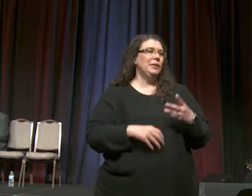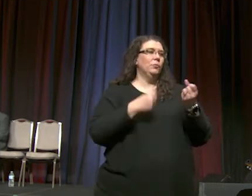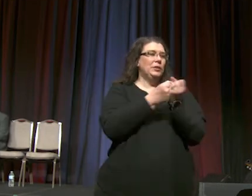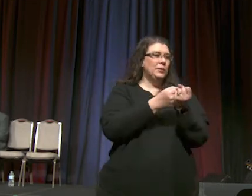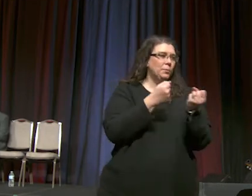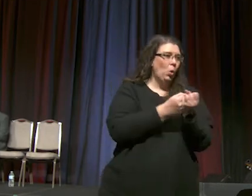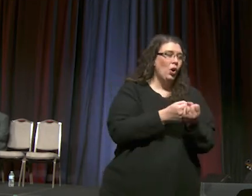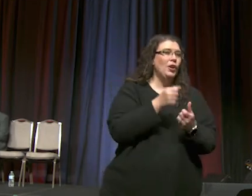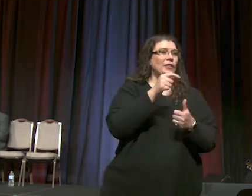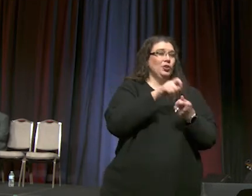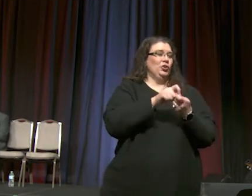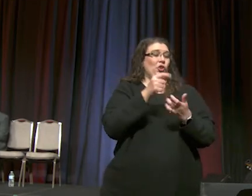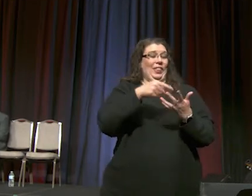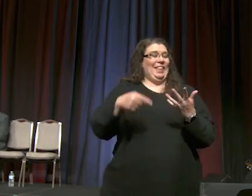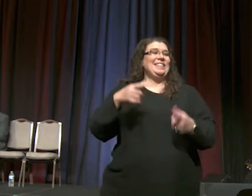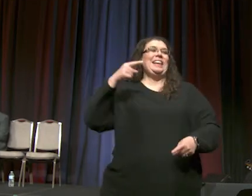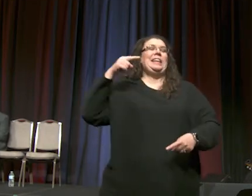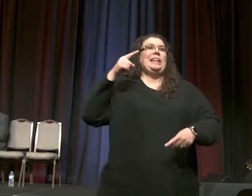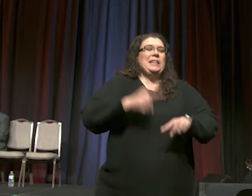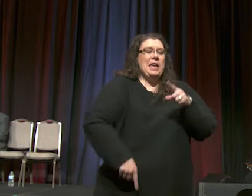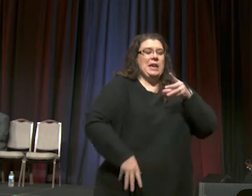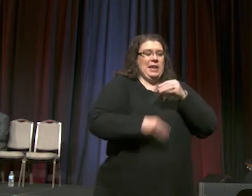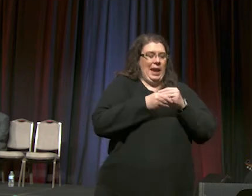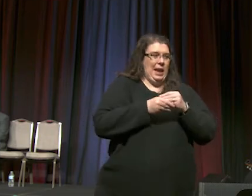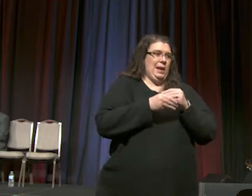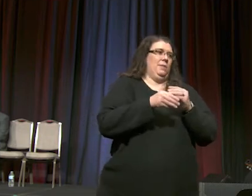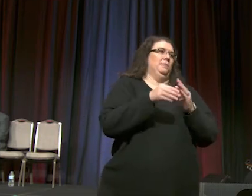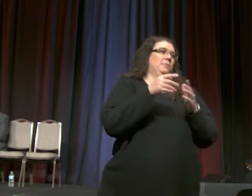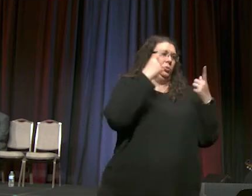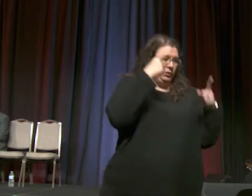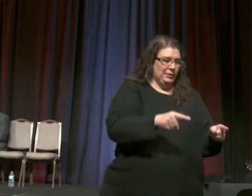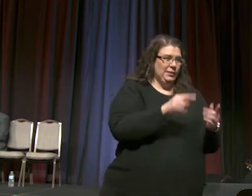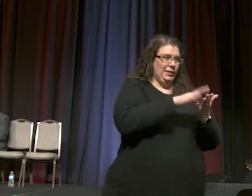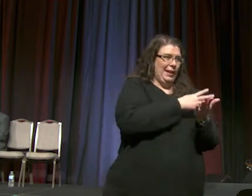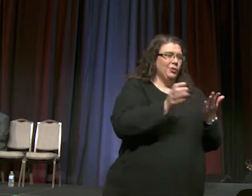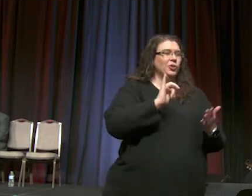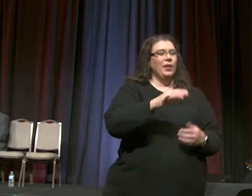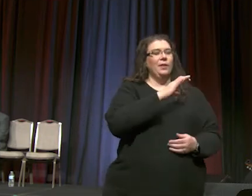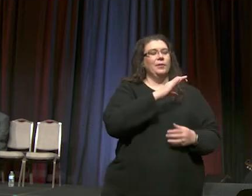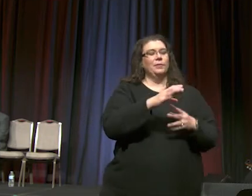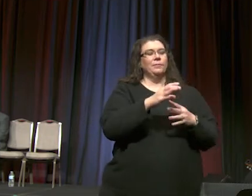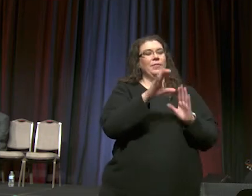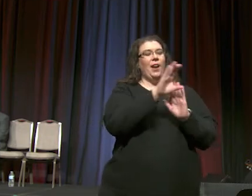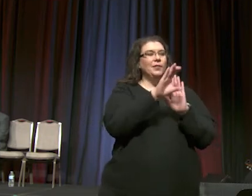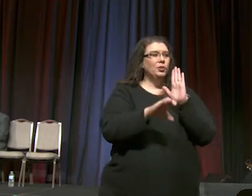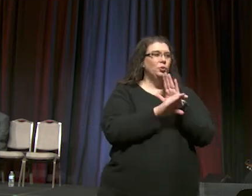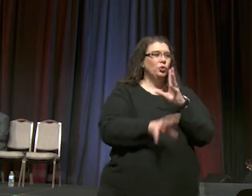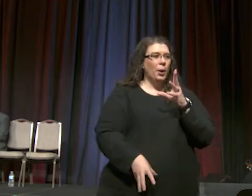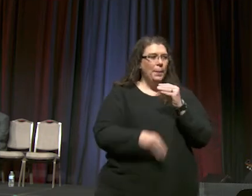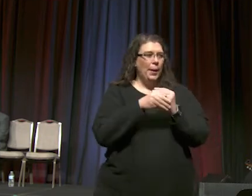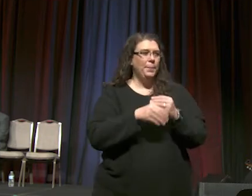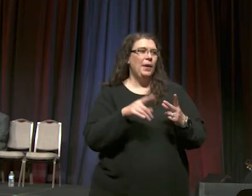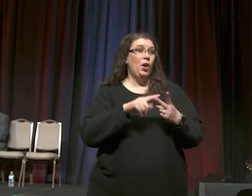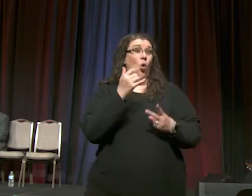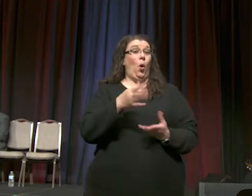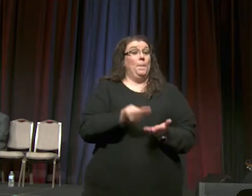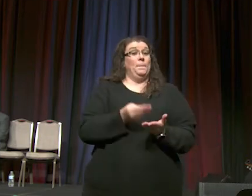can't go on a consent calendar, like a constitutional amendment or anything that has financial